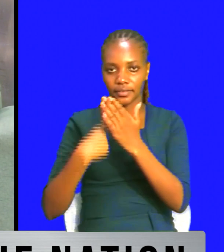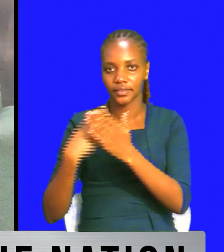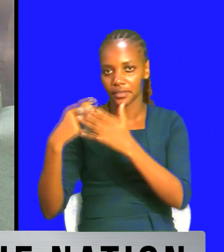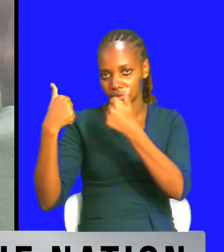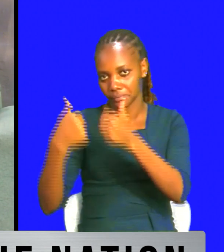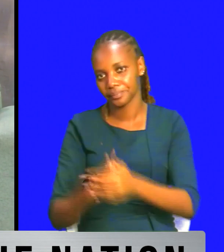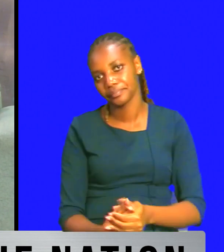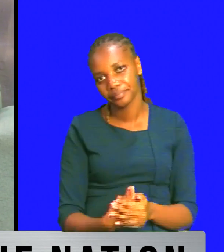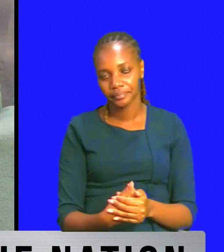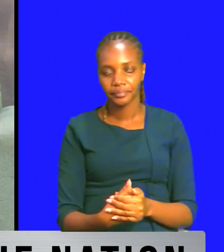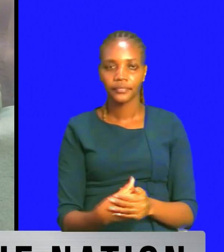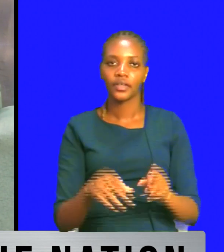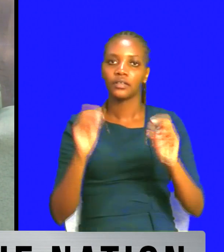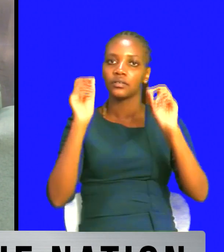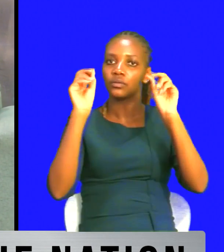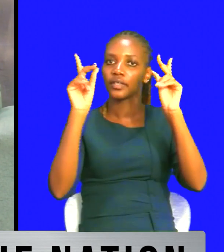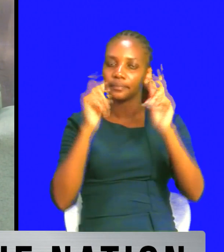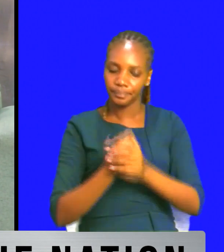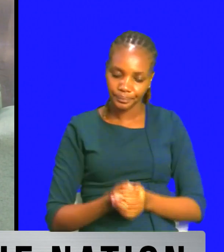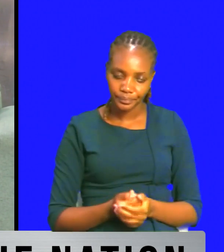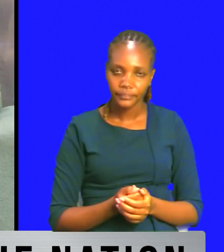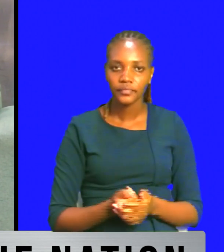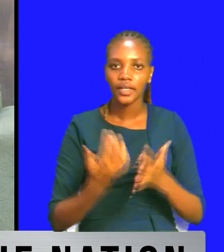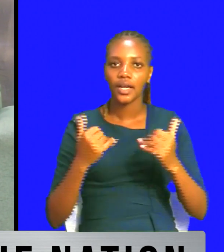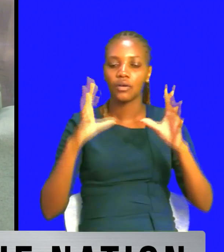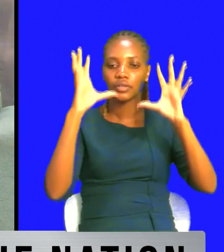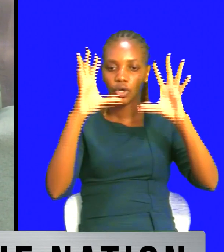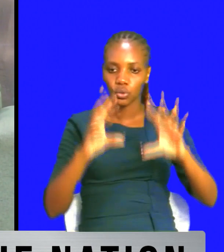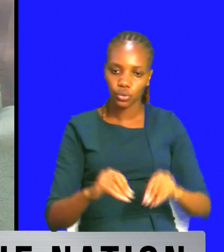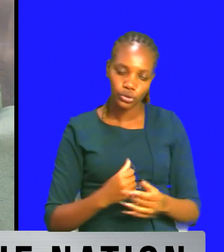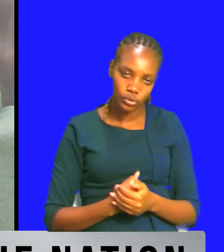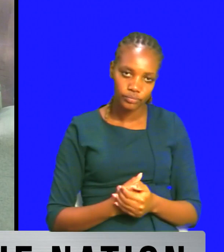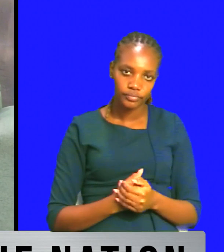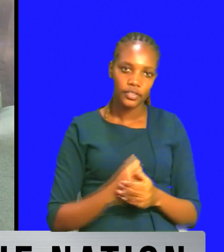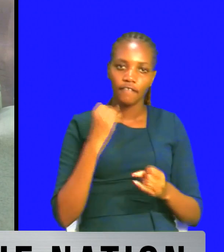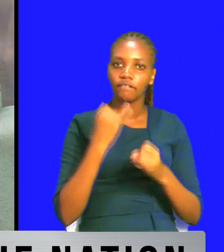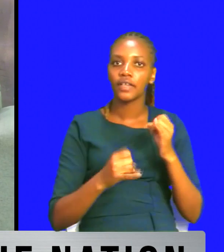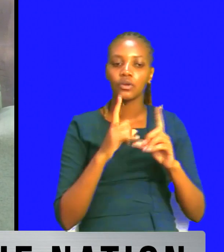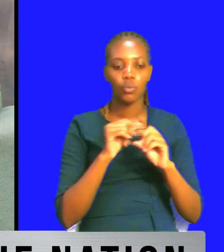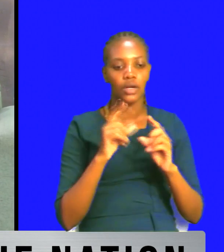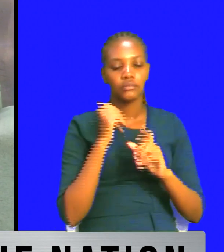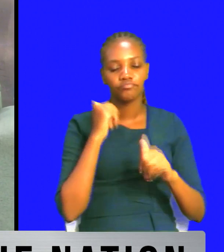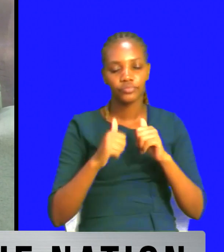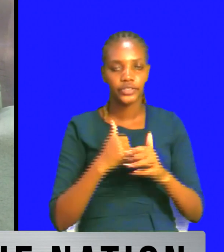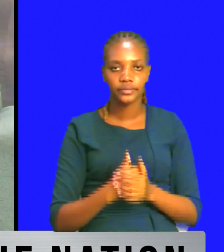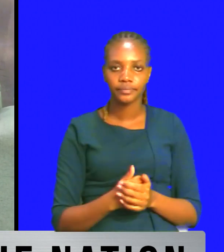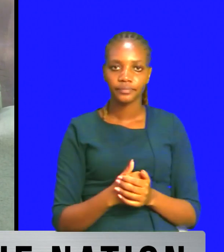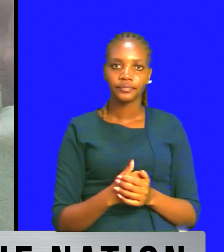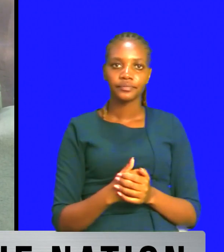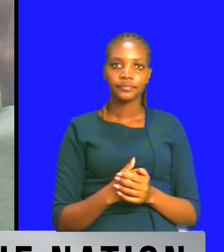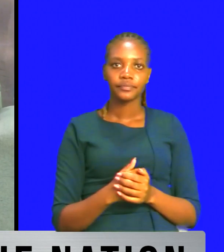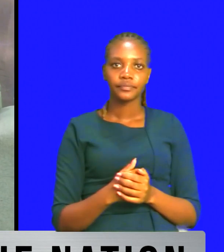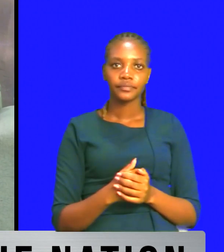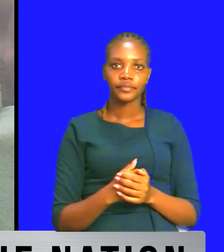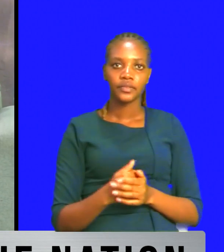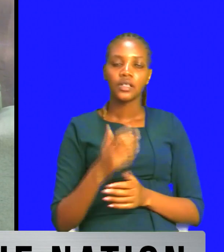Okay. The bottom line here, final word, Elizabeth. Well, John, I want to